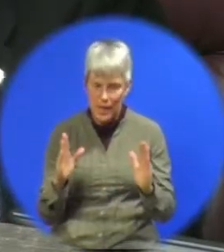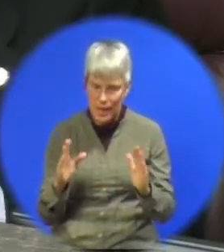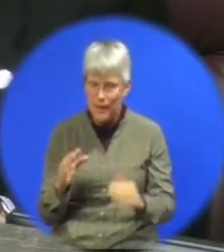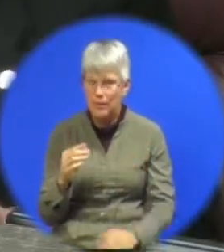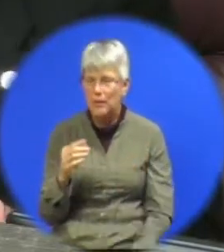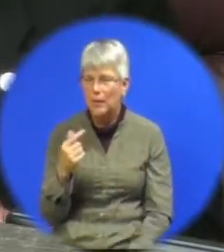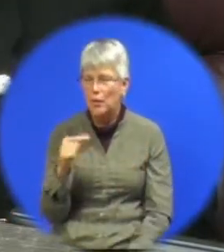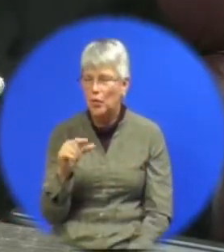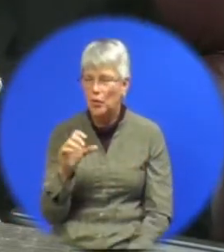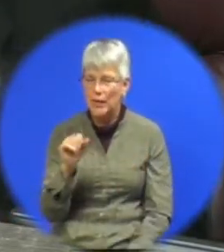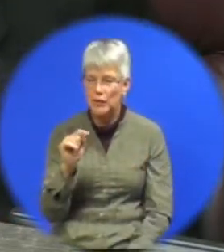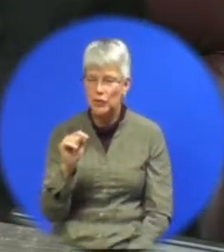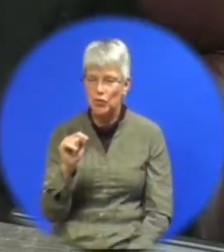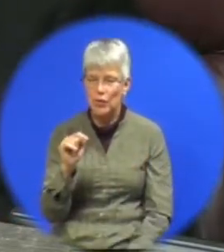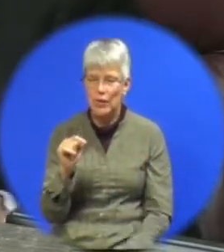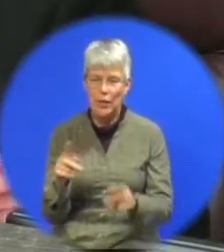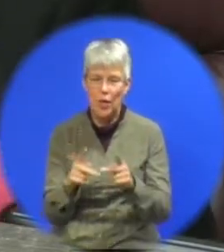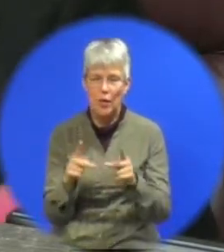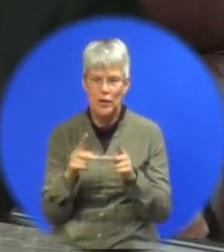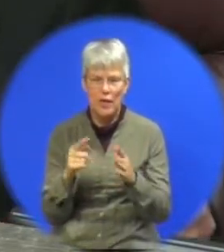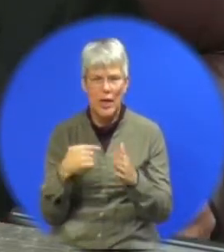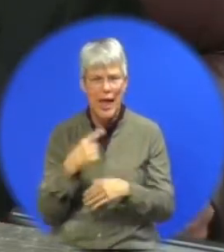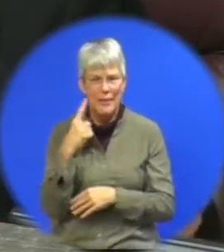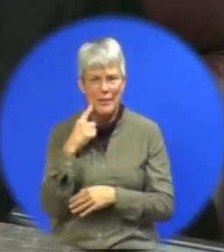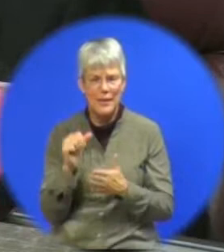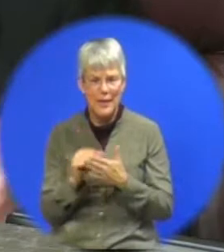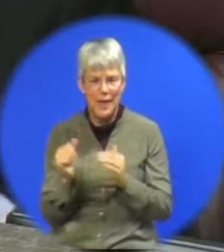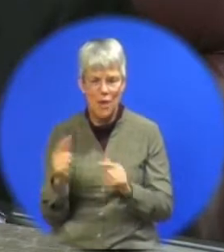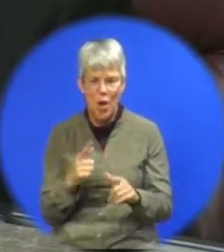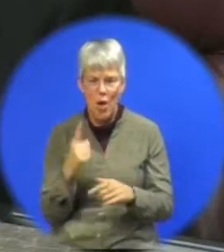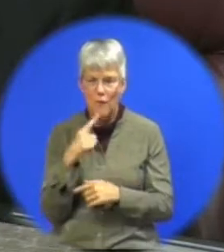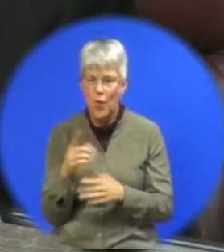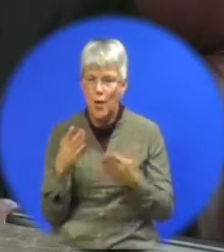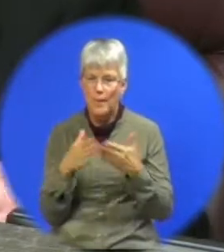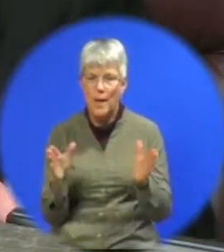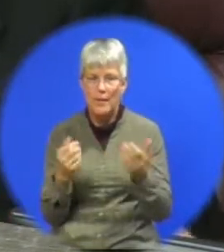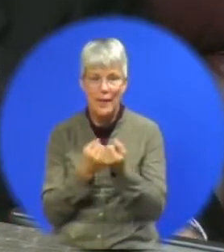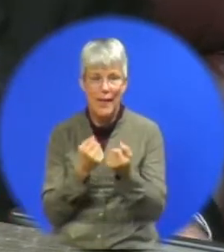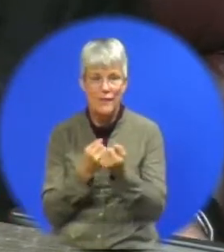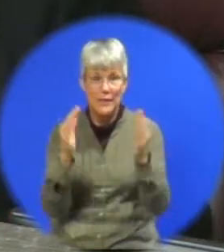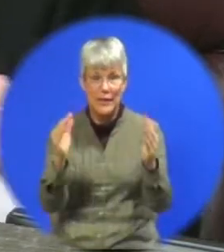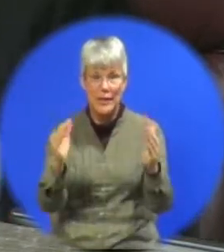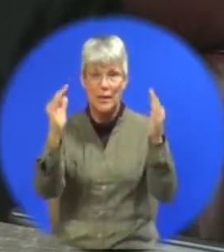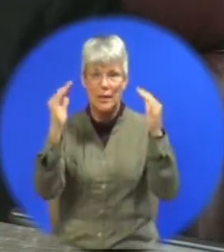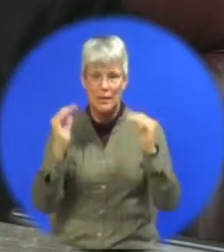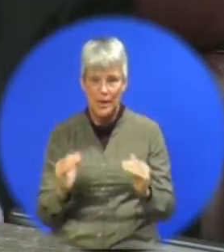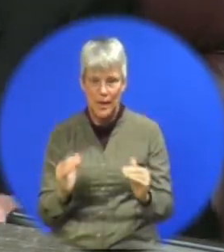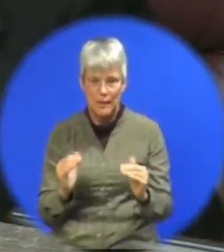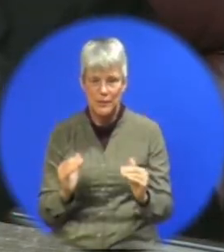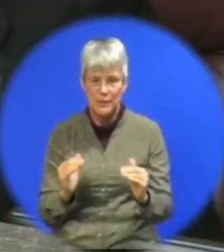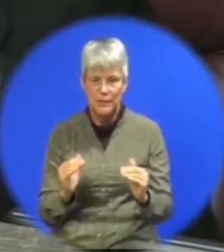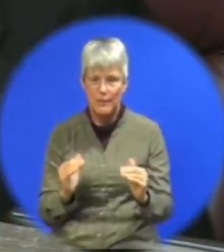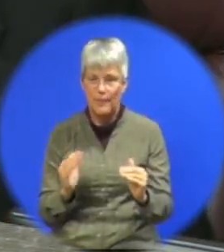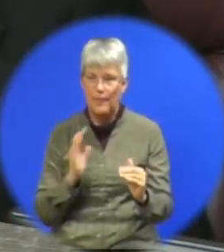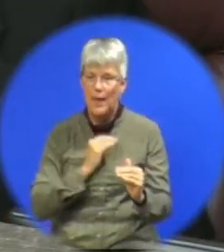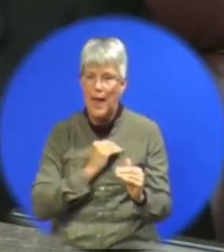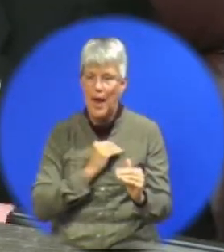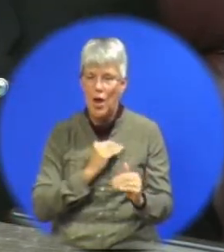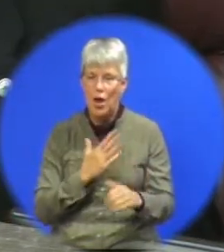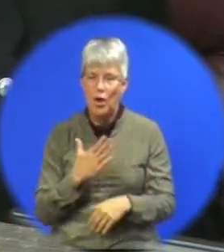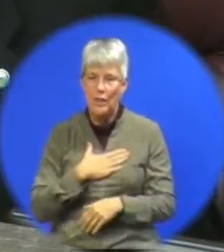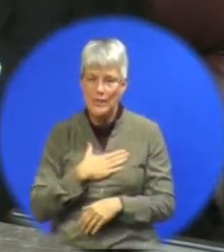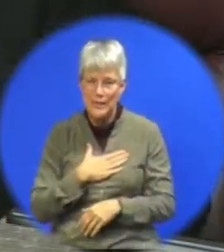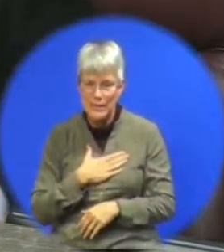Let's see, I think that's all of public advocacy. Next, I believe is our consent